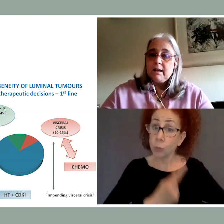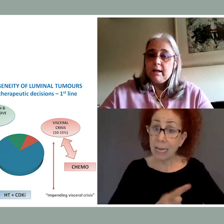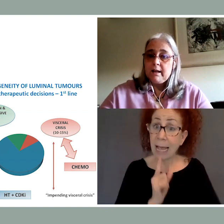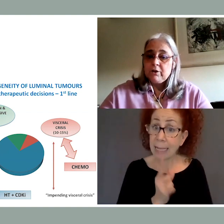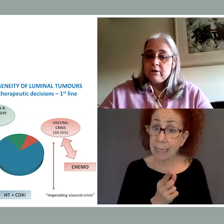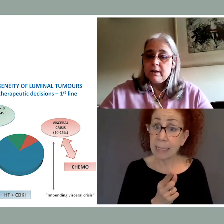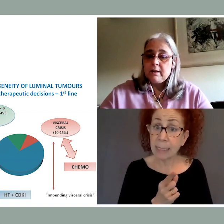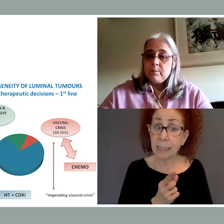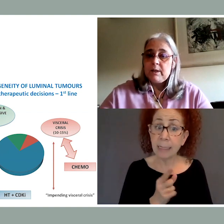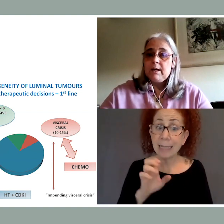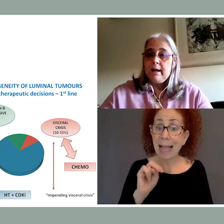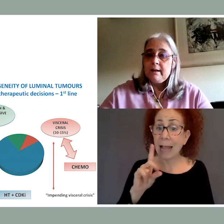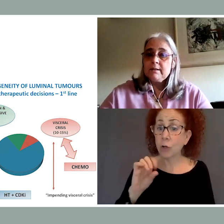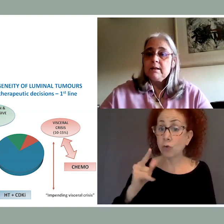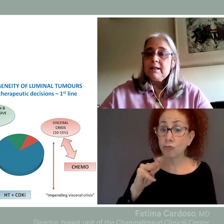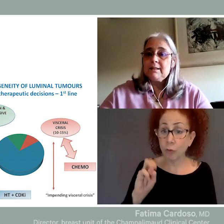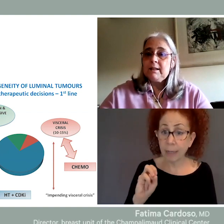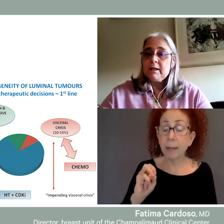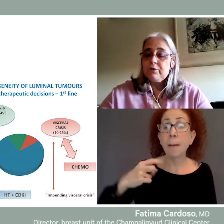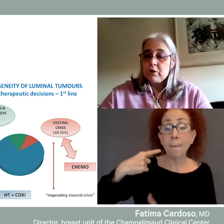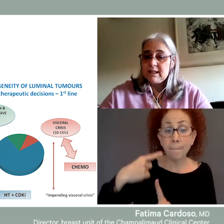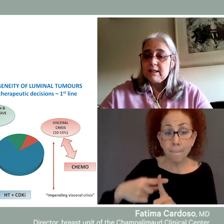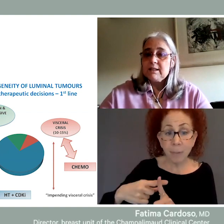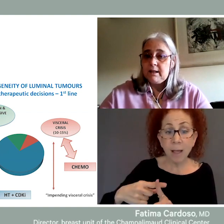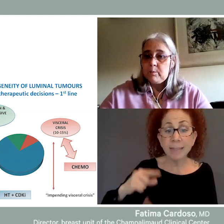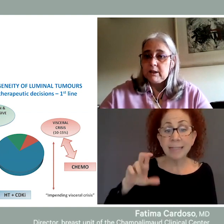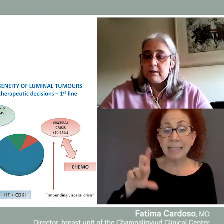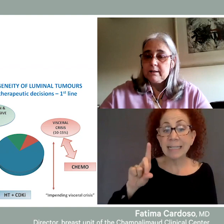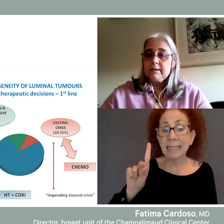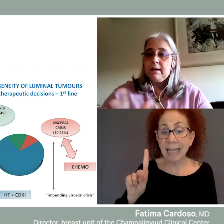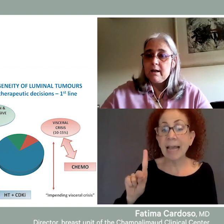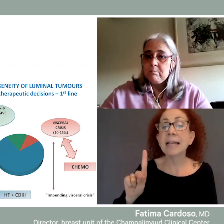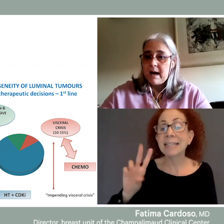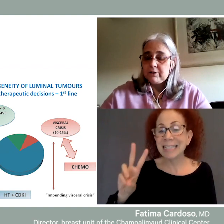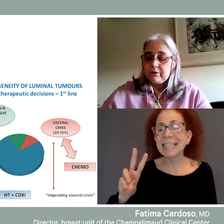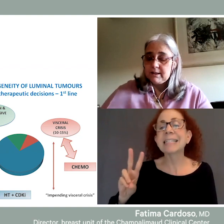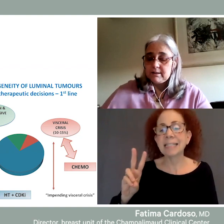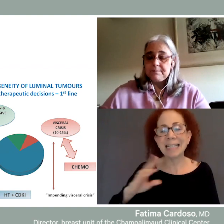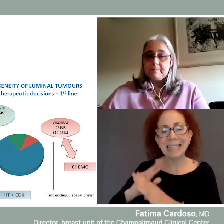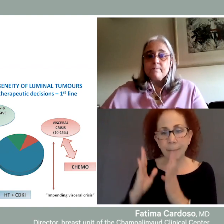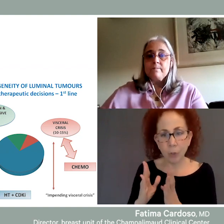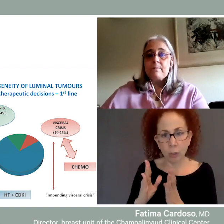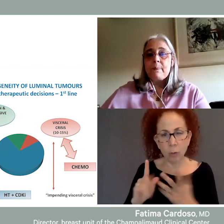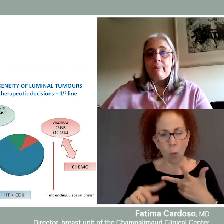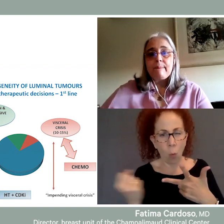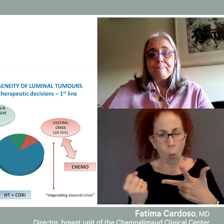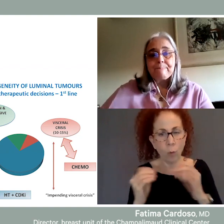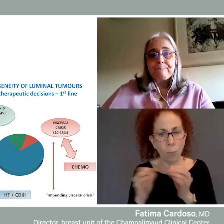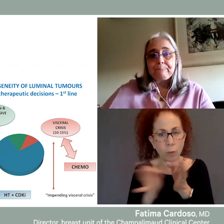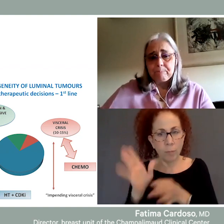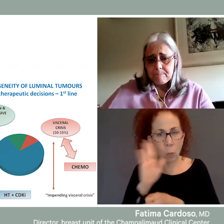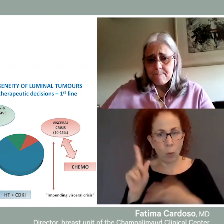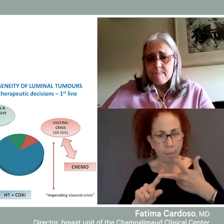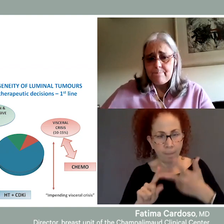is endocrine therapy and a CDK4/6 inhibitor. And I'll come back to this.